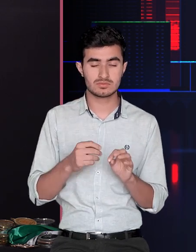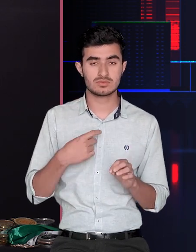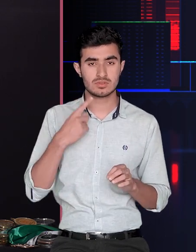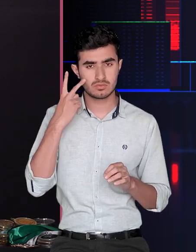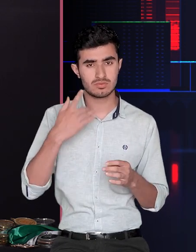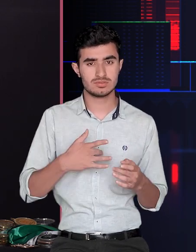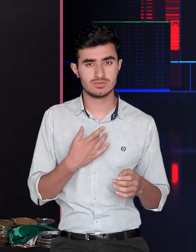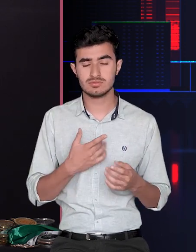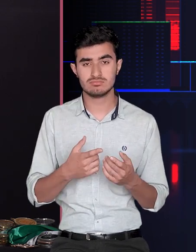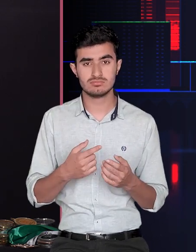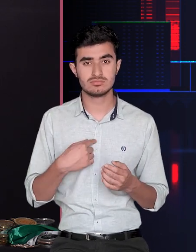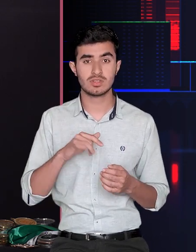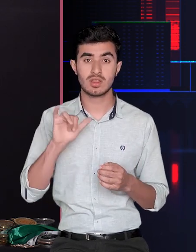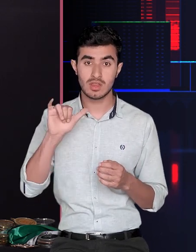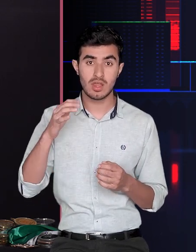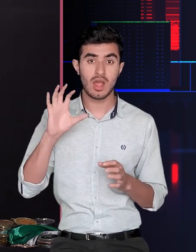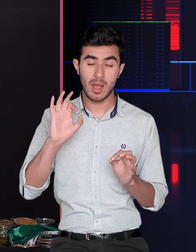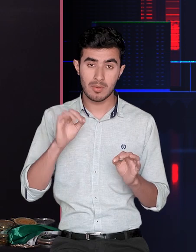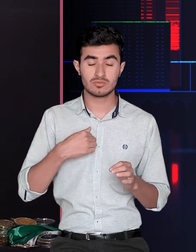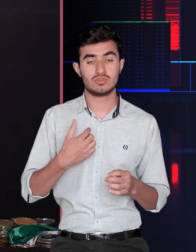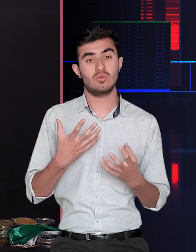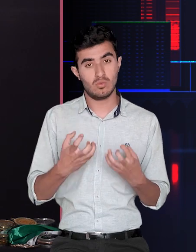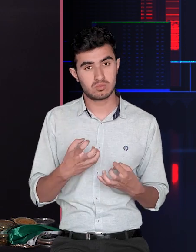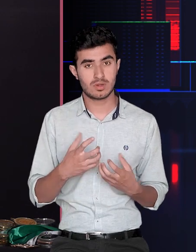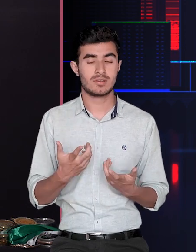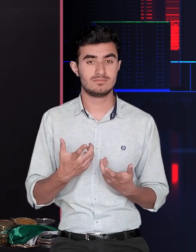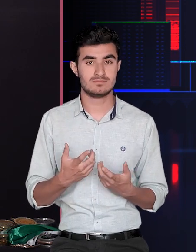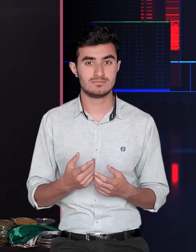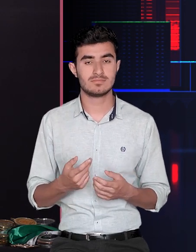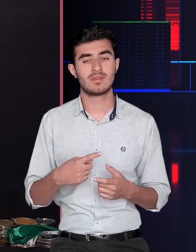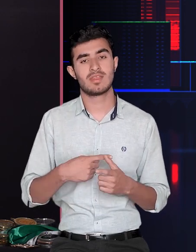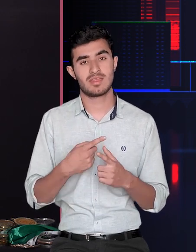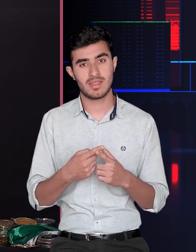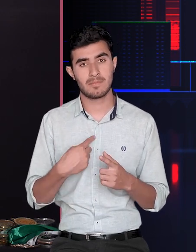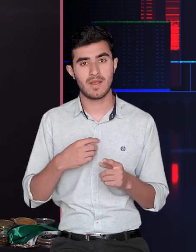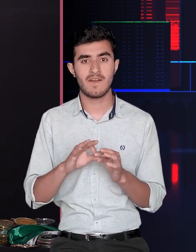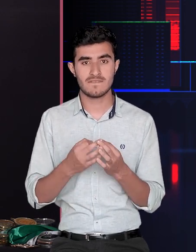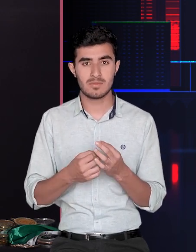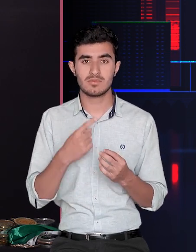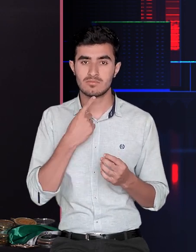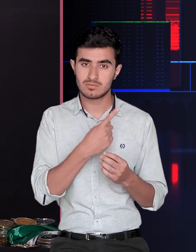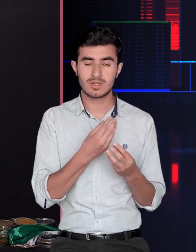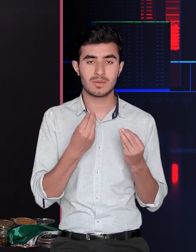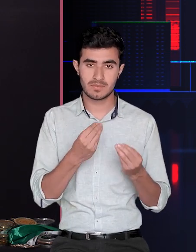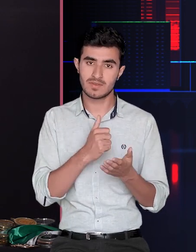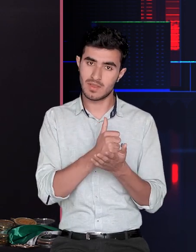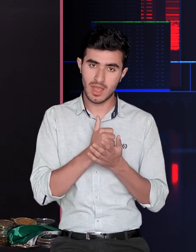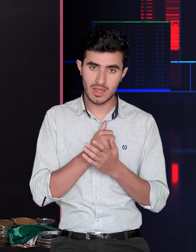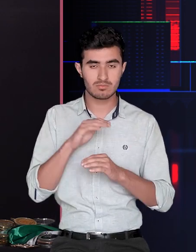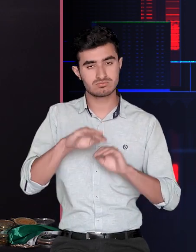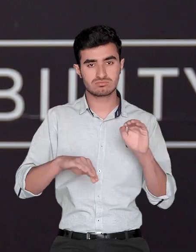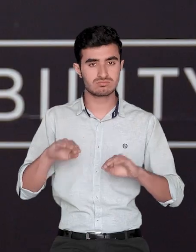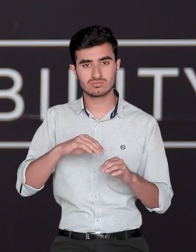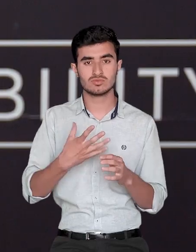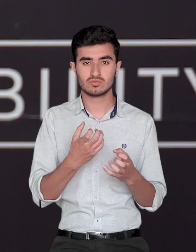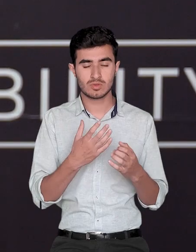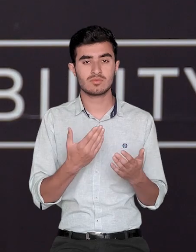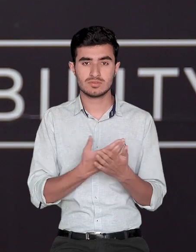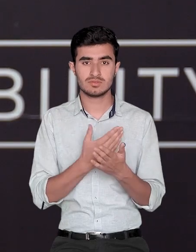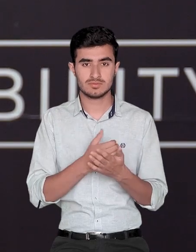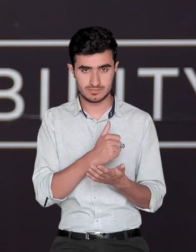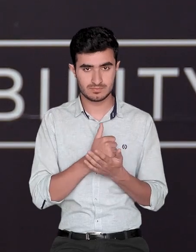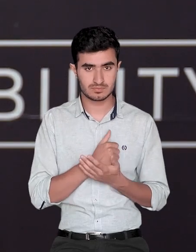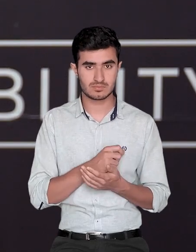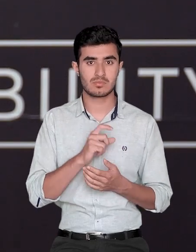competition, I realized that was what I wanted to do too. And I asked my parents to get me a coach and help me get the